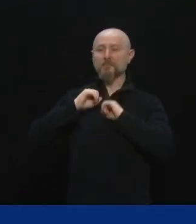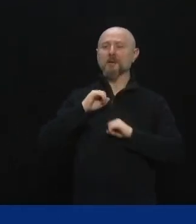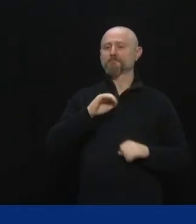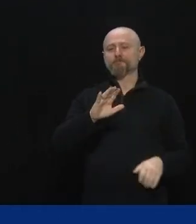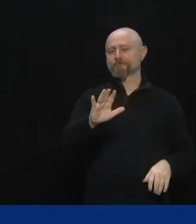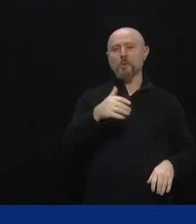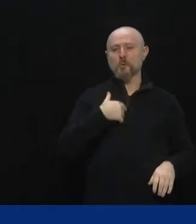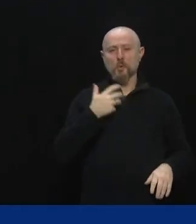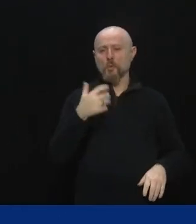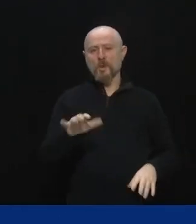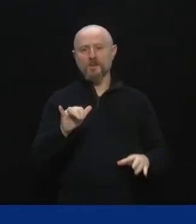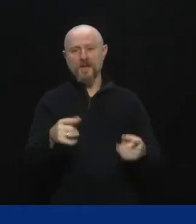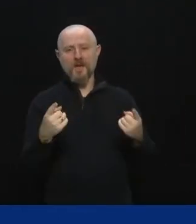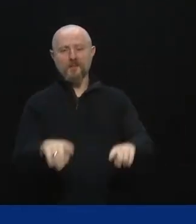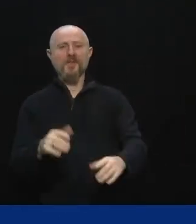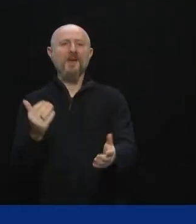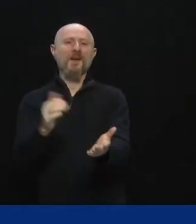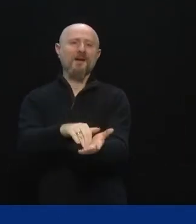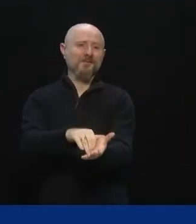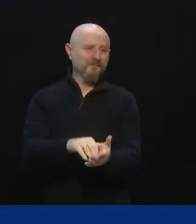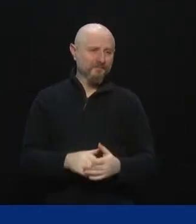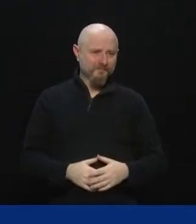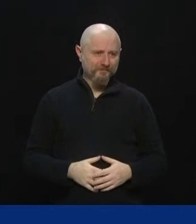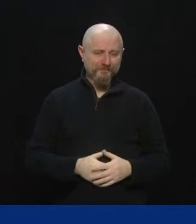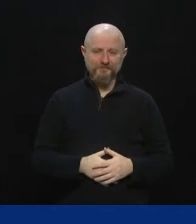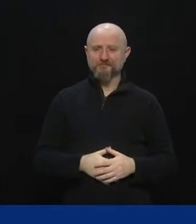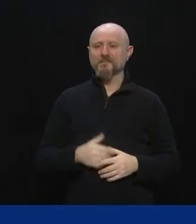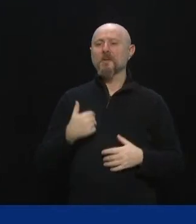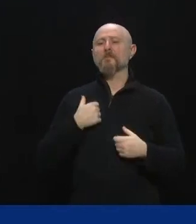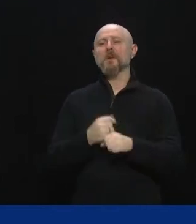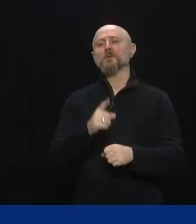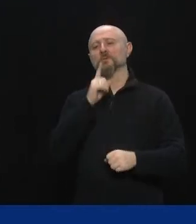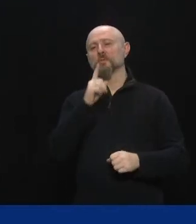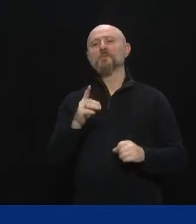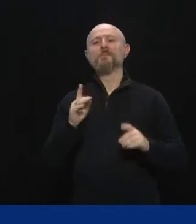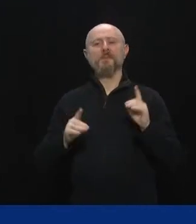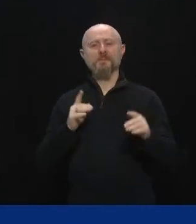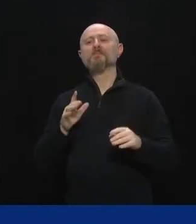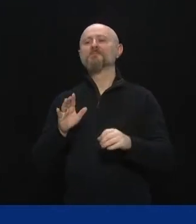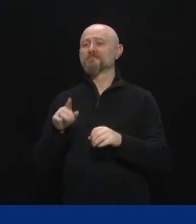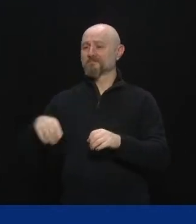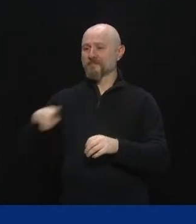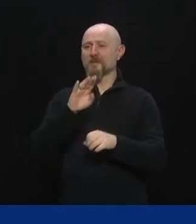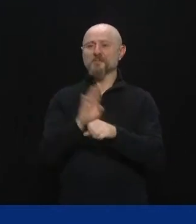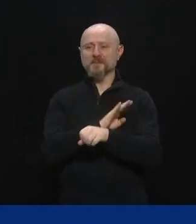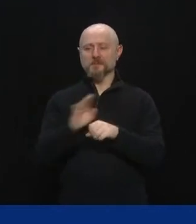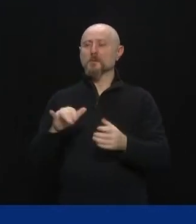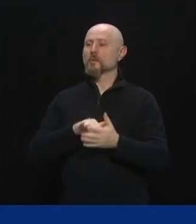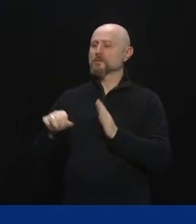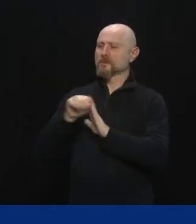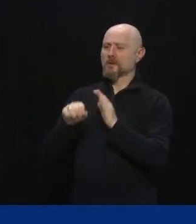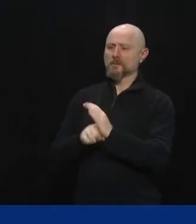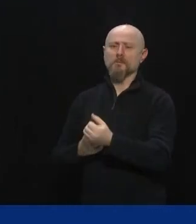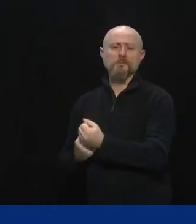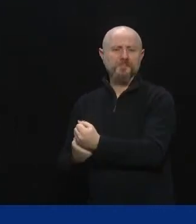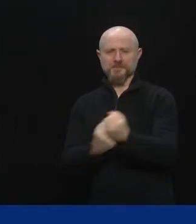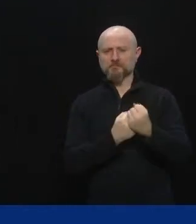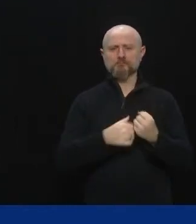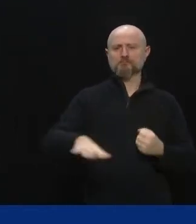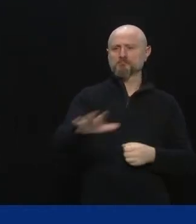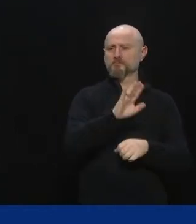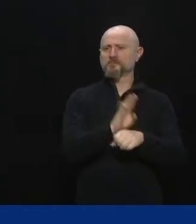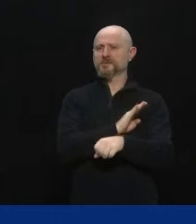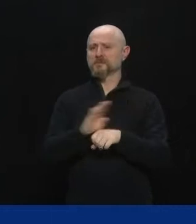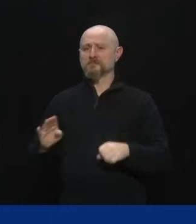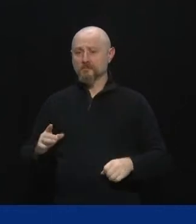the economy, but will make sure that businesses know that they have the state of New York standing behind them when they institute a